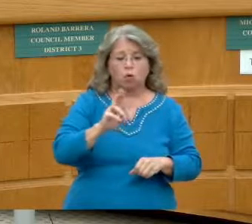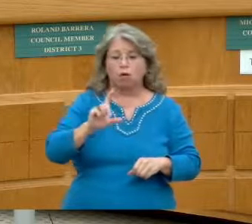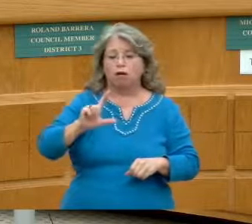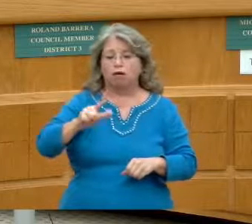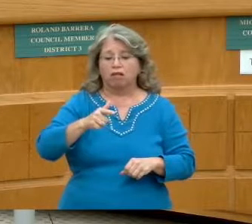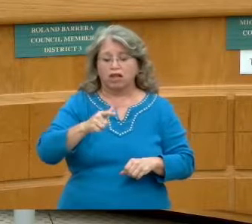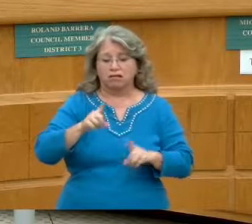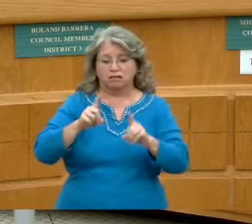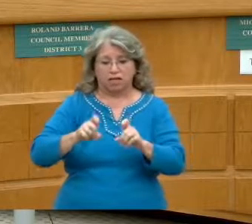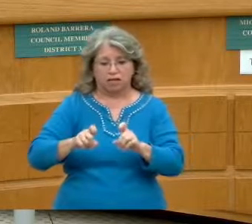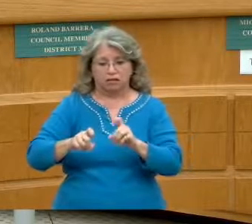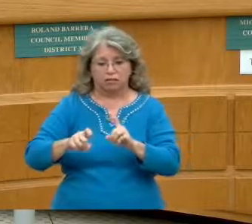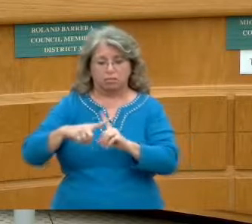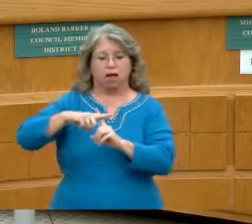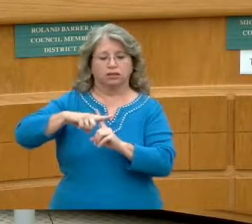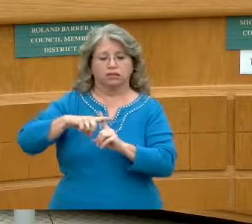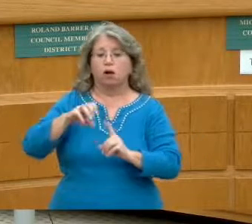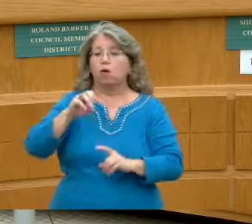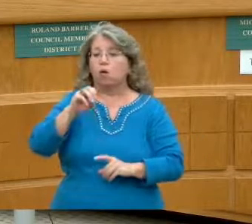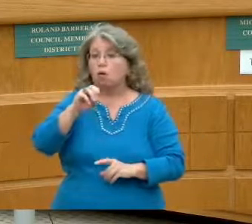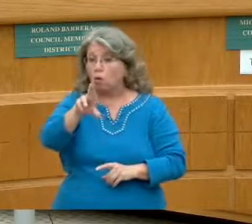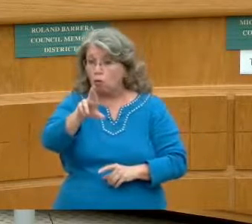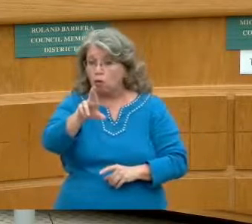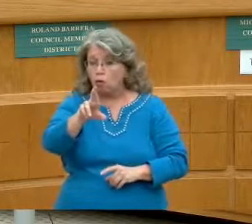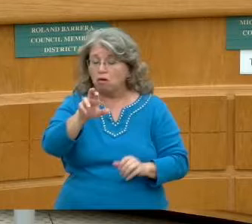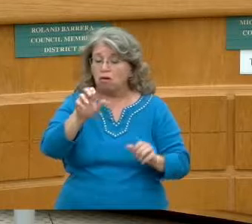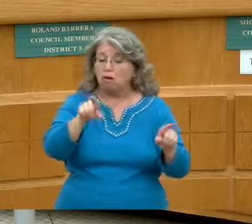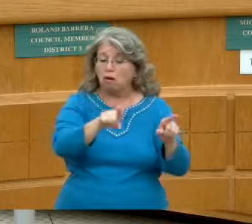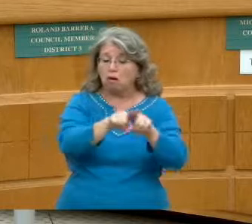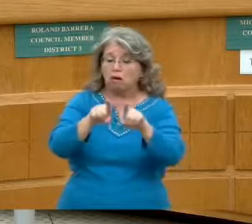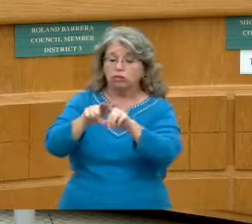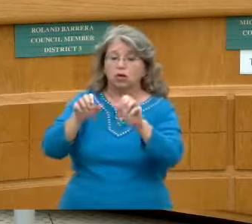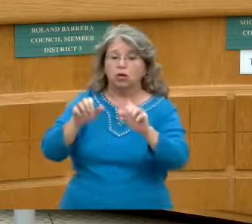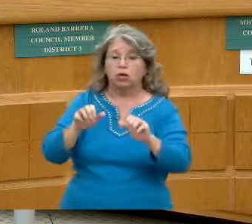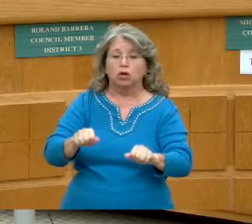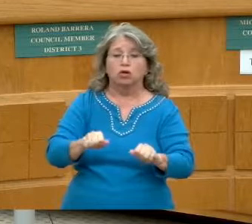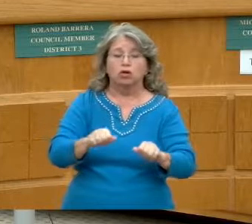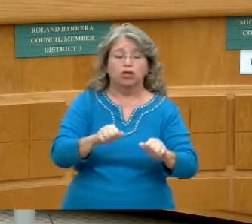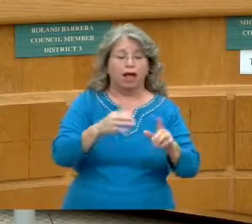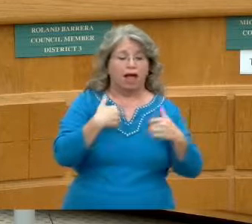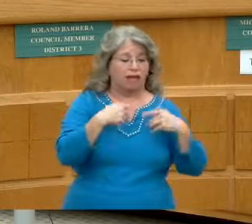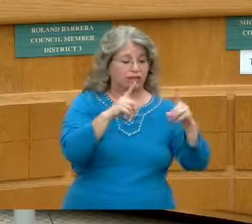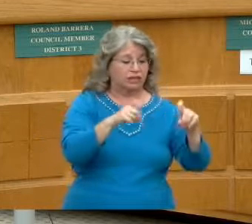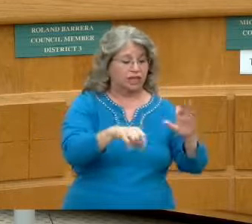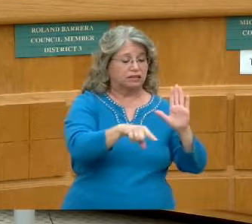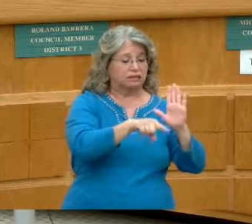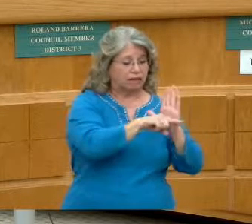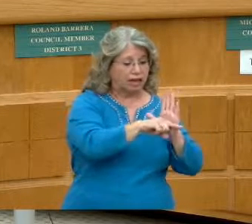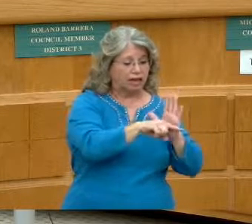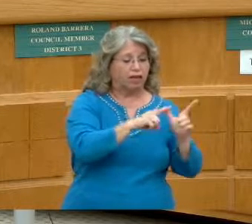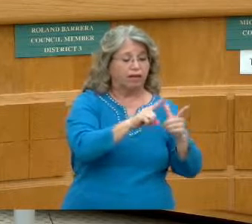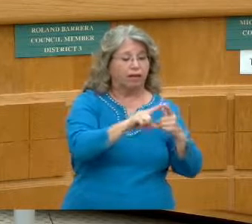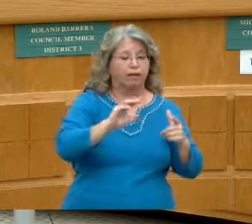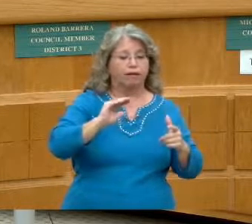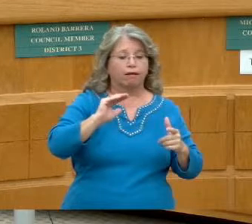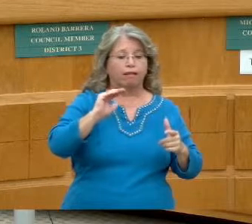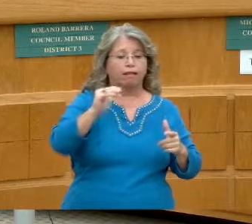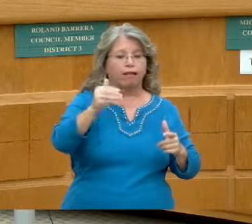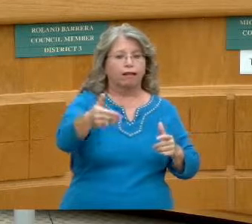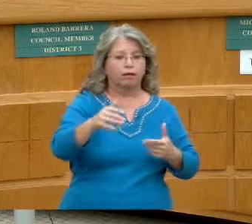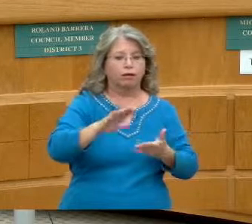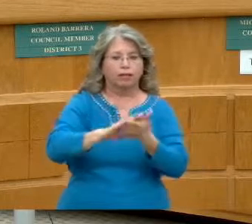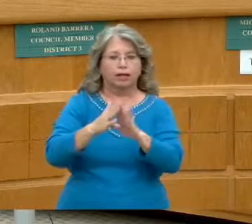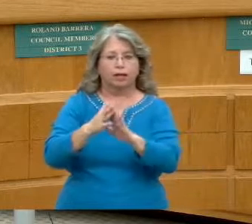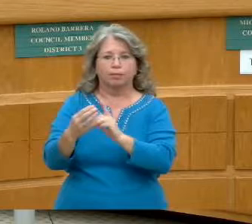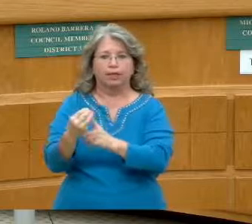the incubation period. You could also be exposed to COVID-19 after the negative test and get infected then.